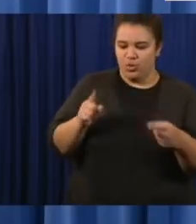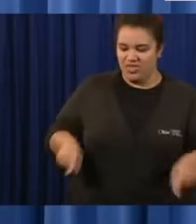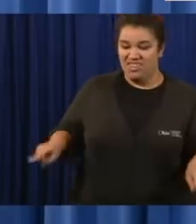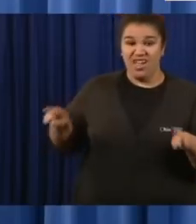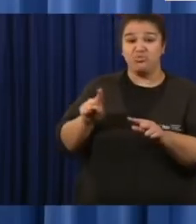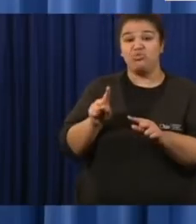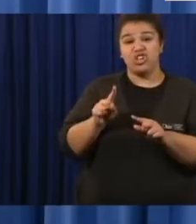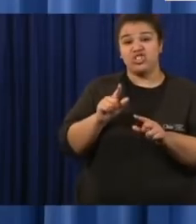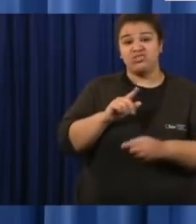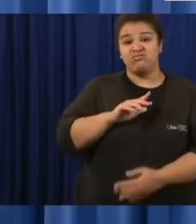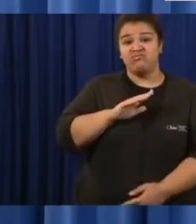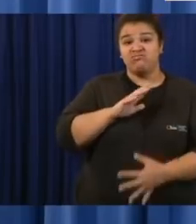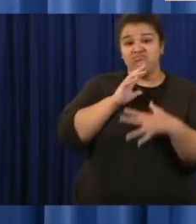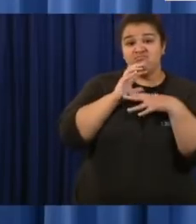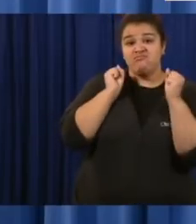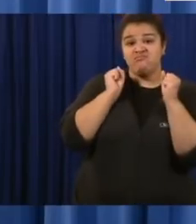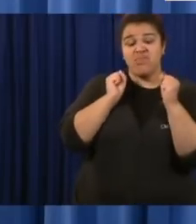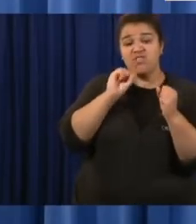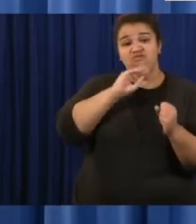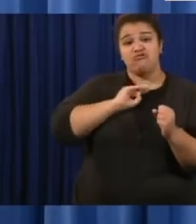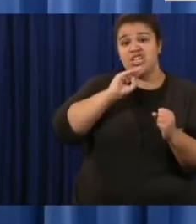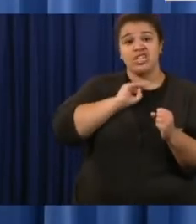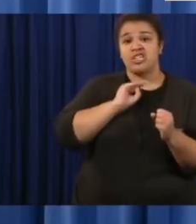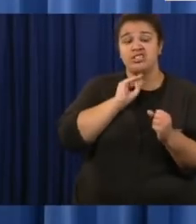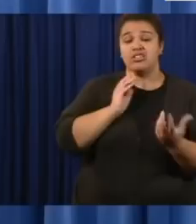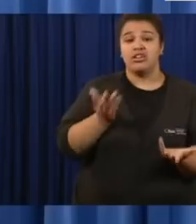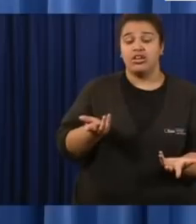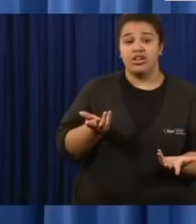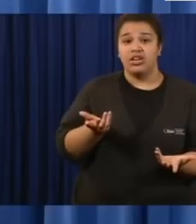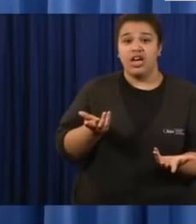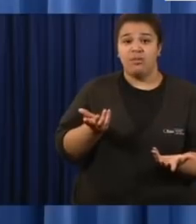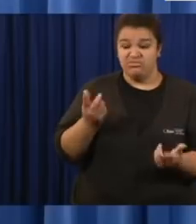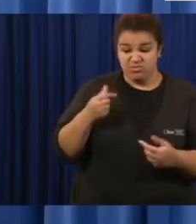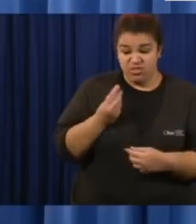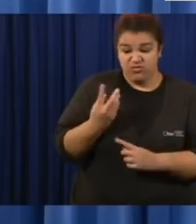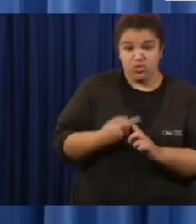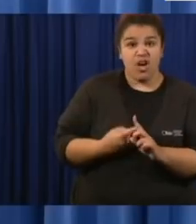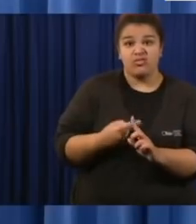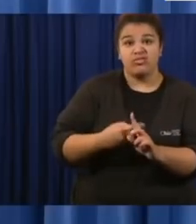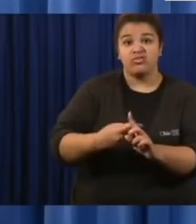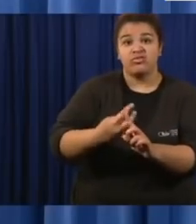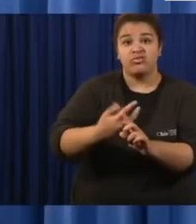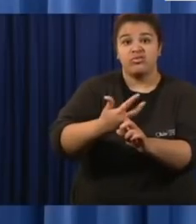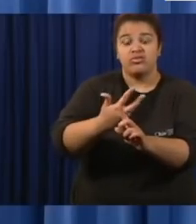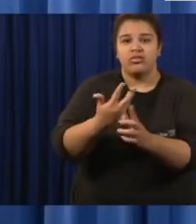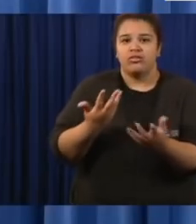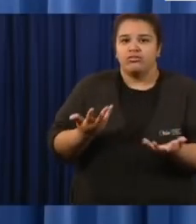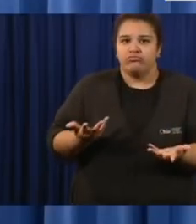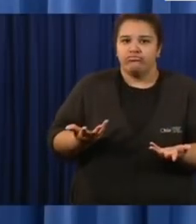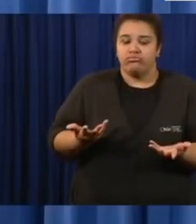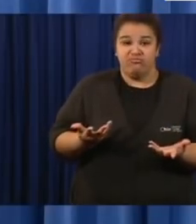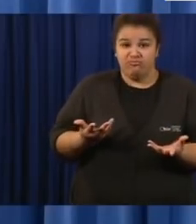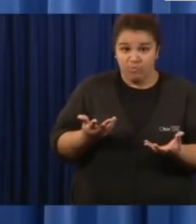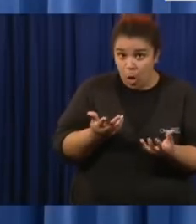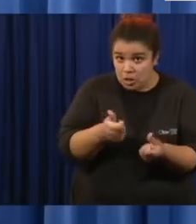this point, and with the economy starting to open back up, if any changes could be coming.